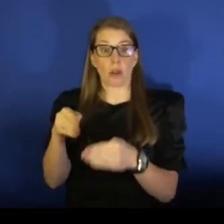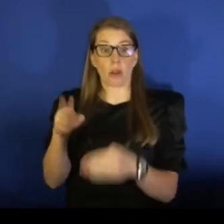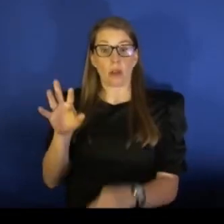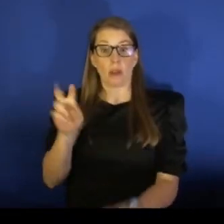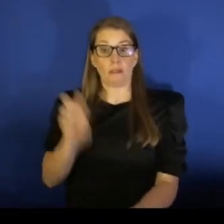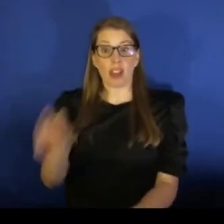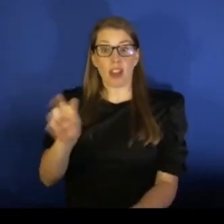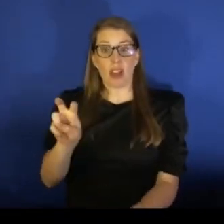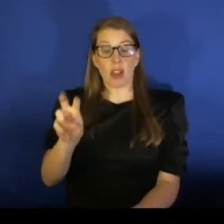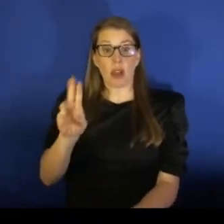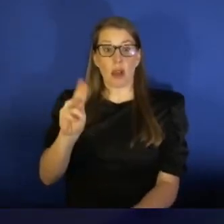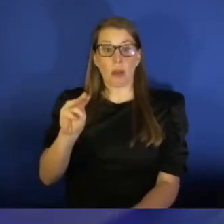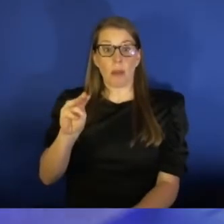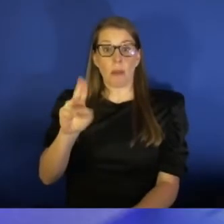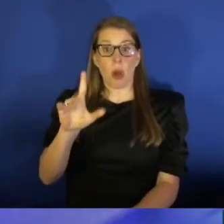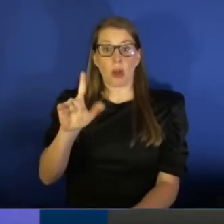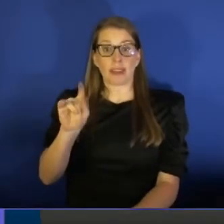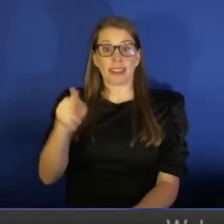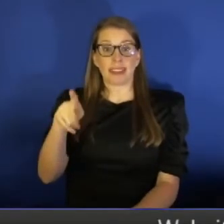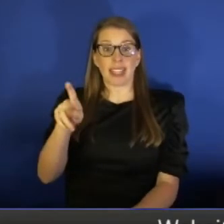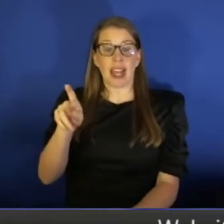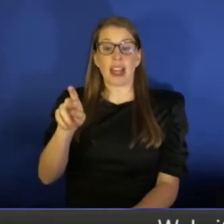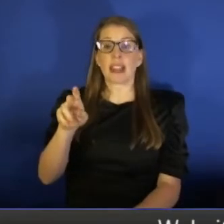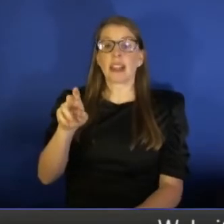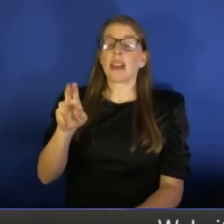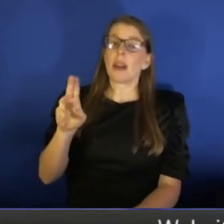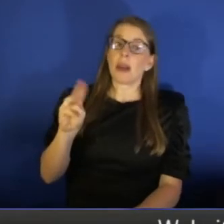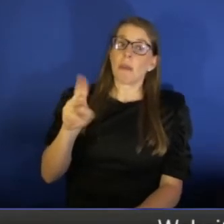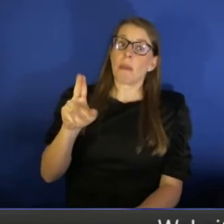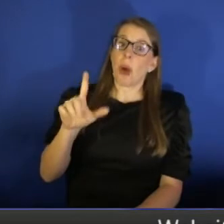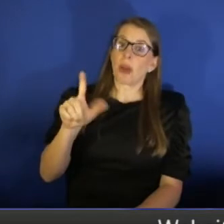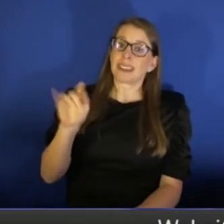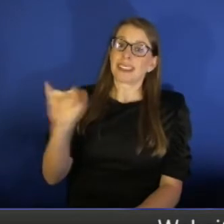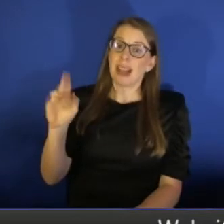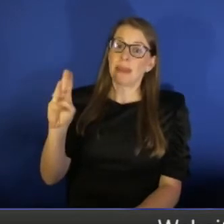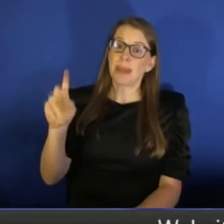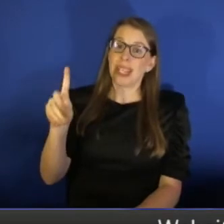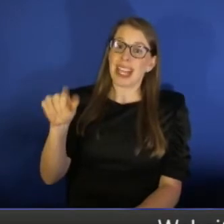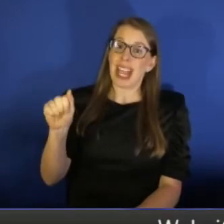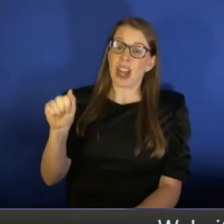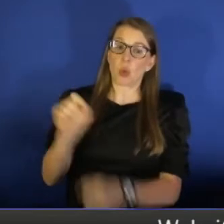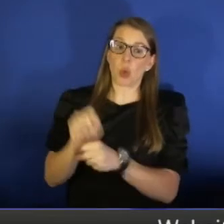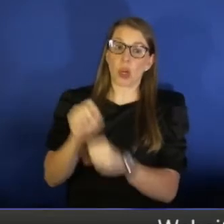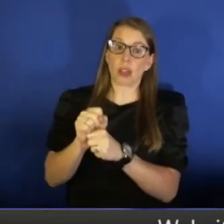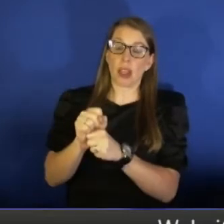multimedia work and music. So I combined filming, which is what you kind of saw right there, as well as